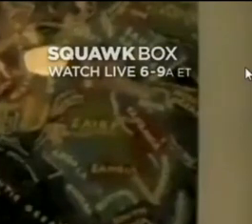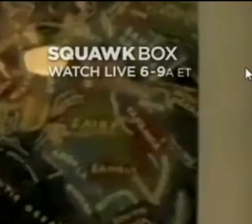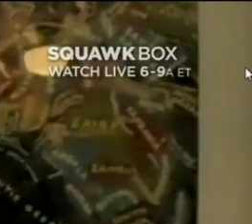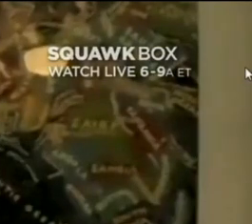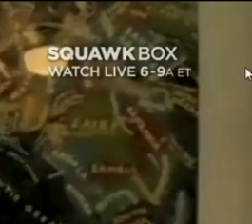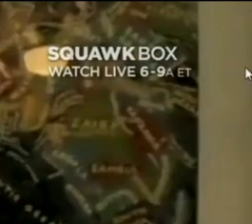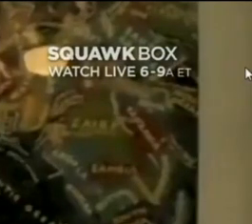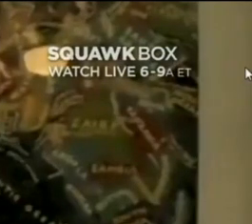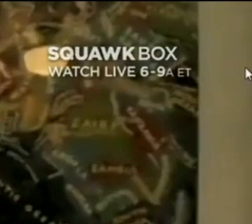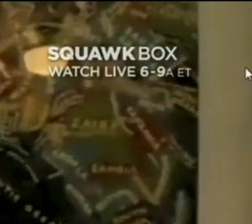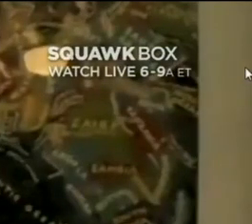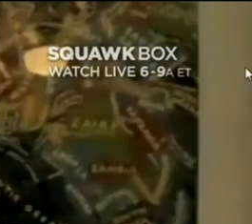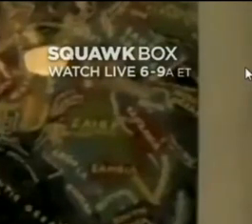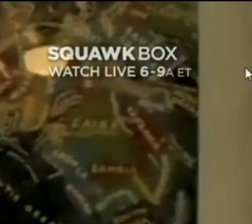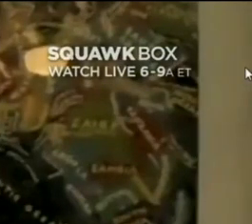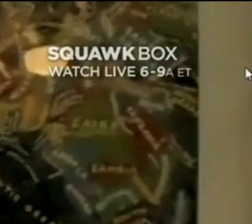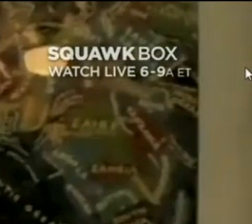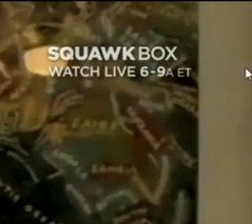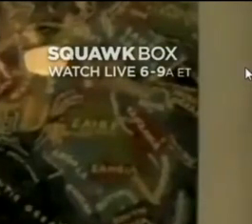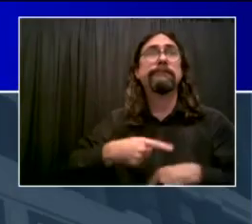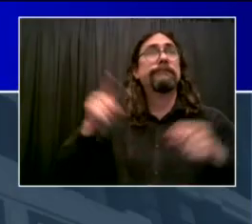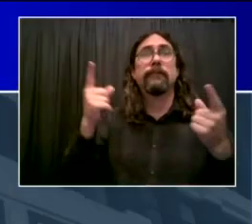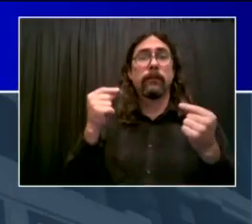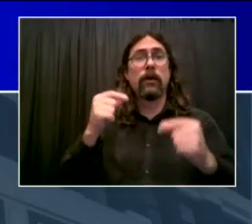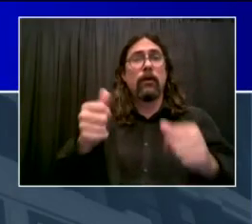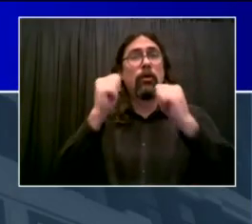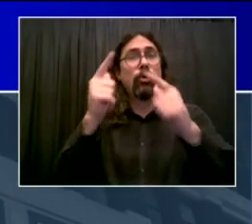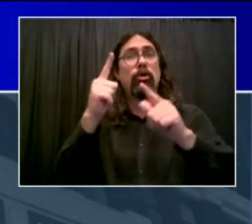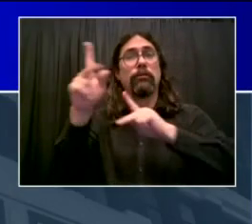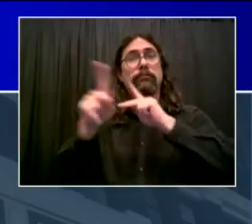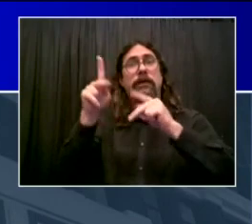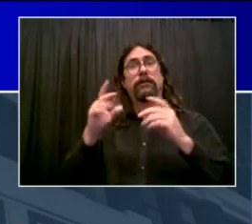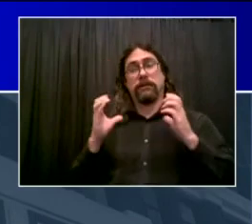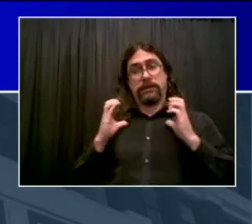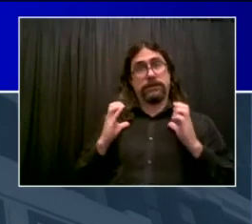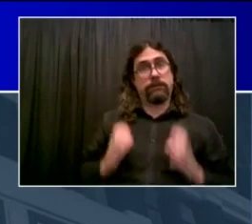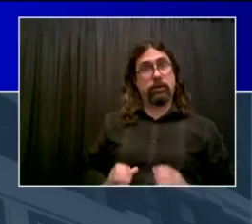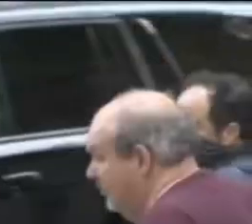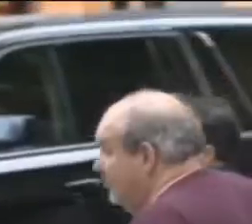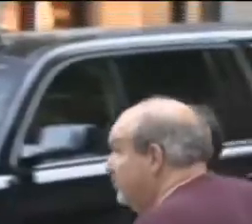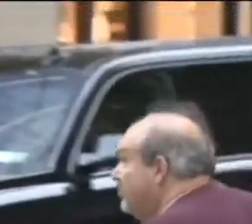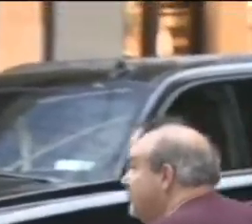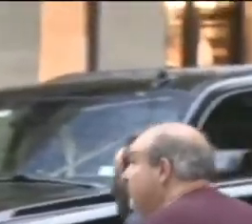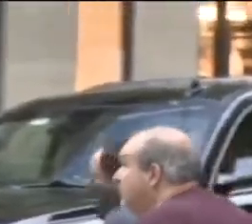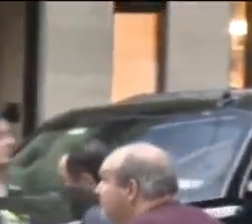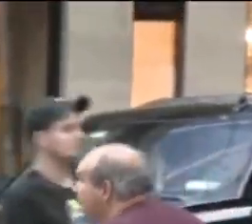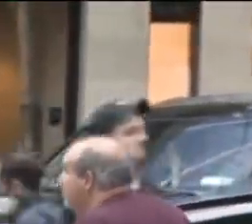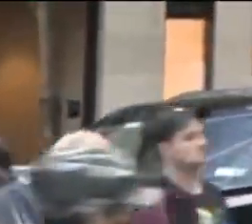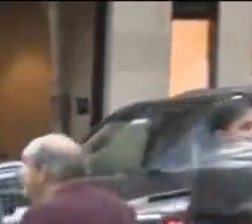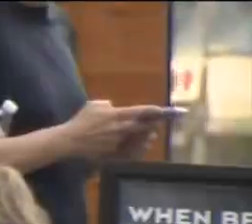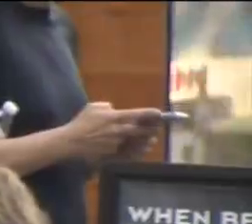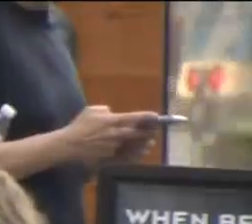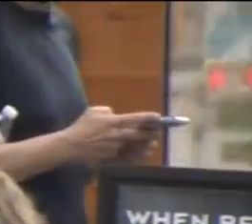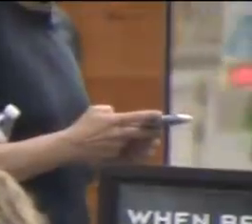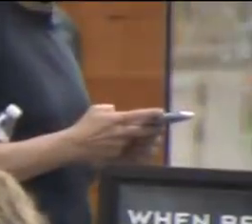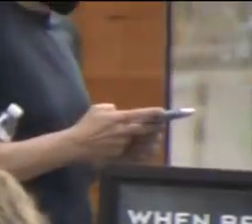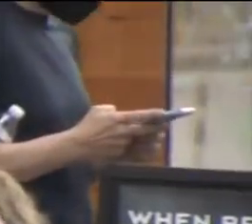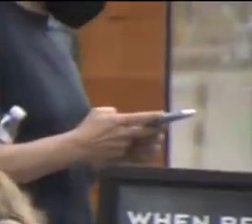our staff members and our guests safe, and that's what we're going to do. Mayor de Blasio says a major employer sending such a strong message to